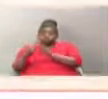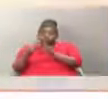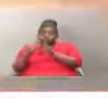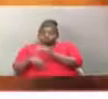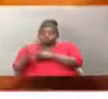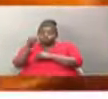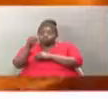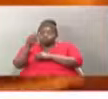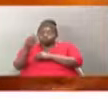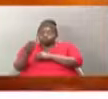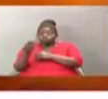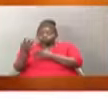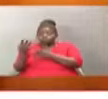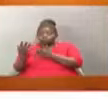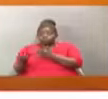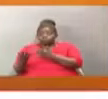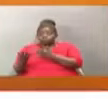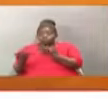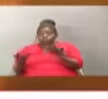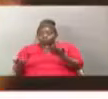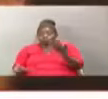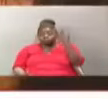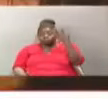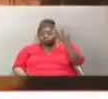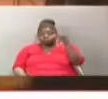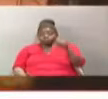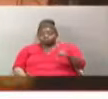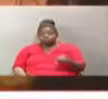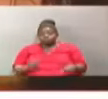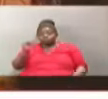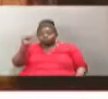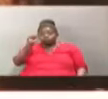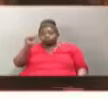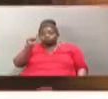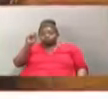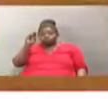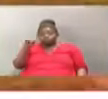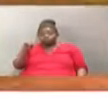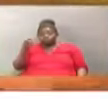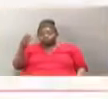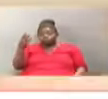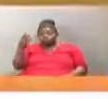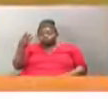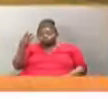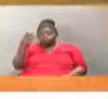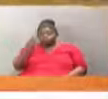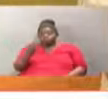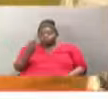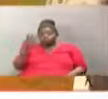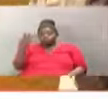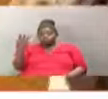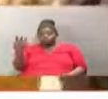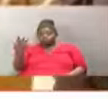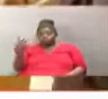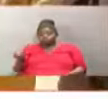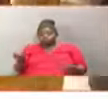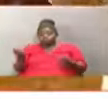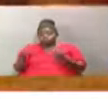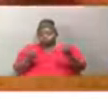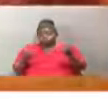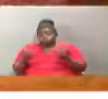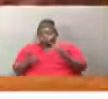Ibrahim Lubega Pasua n'obubonero 5-9 Samuel Watendwa ne mukifo kyakusatu n'obubonero 4-5 n'empaka zino